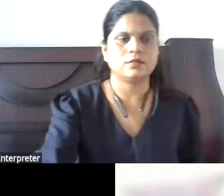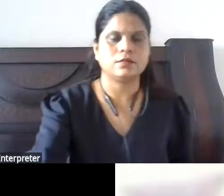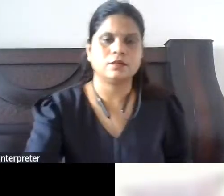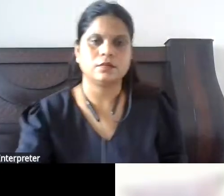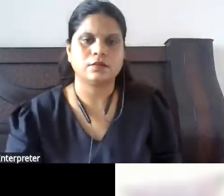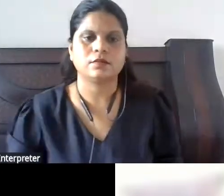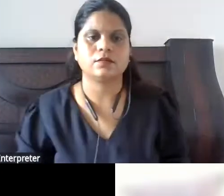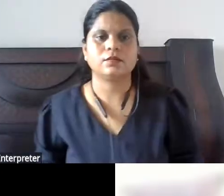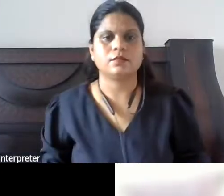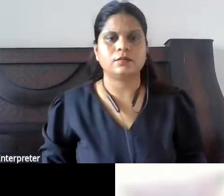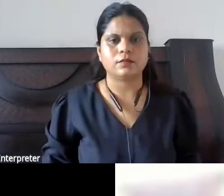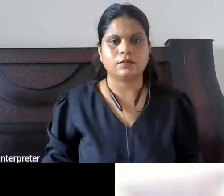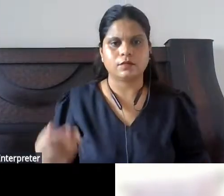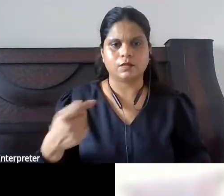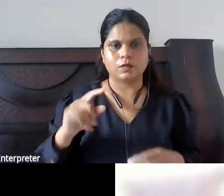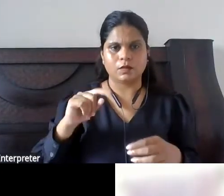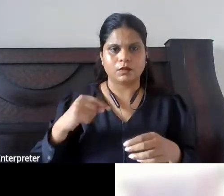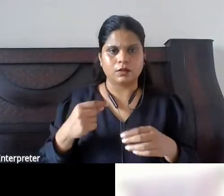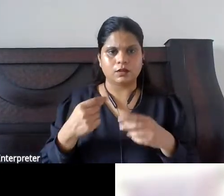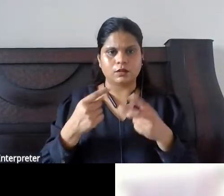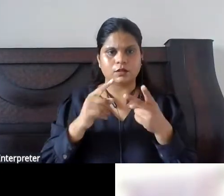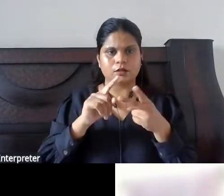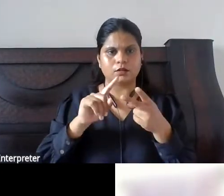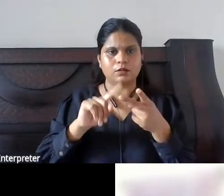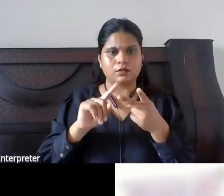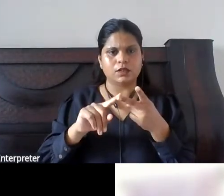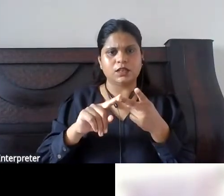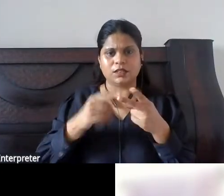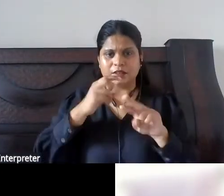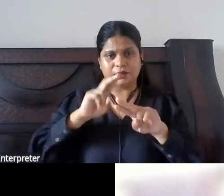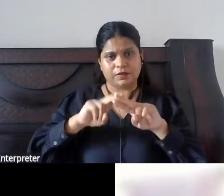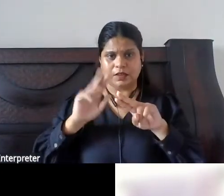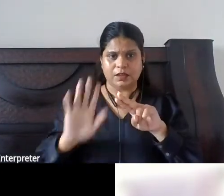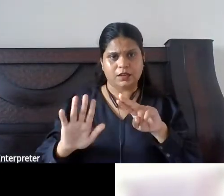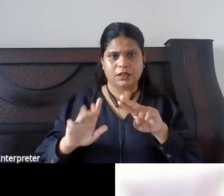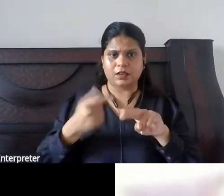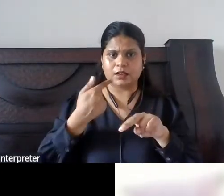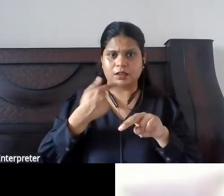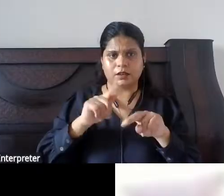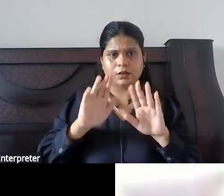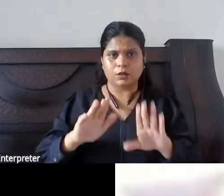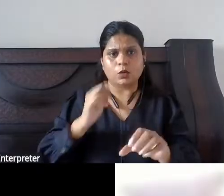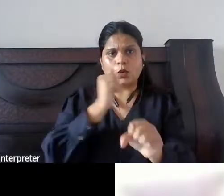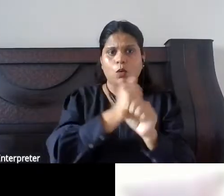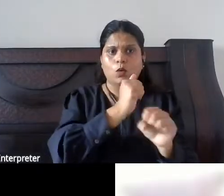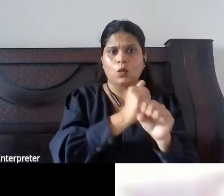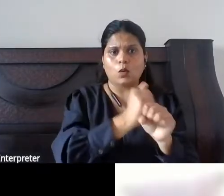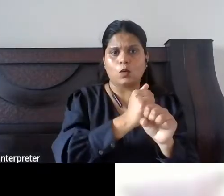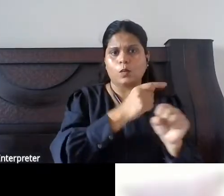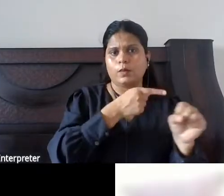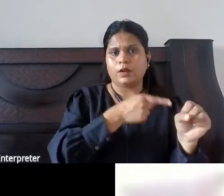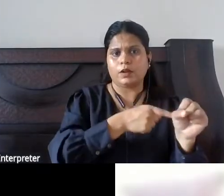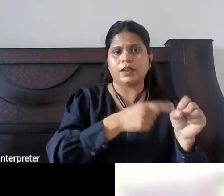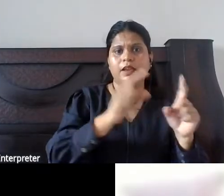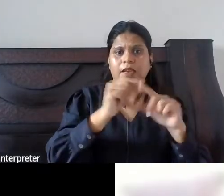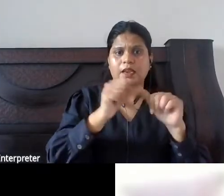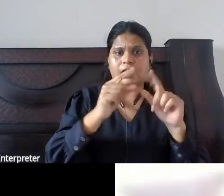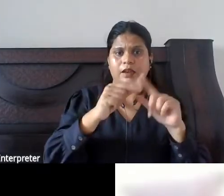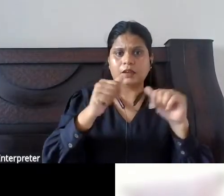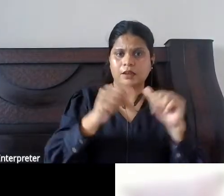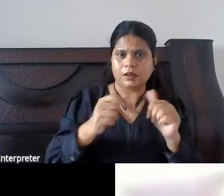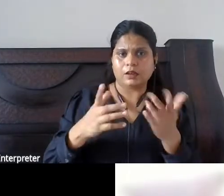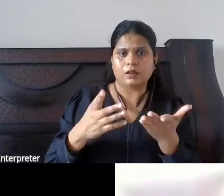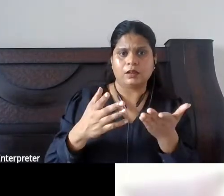if self-enumeration, blanket self-enumeration is allowed, then the government will come up with the presumption that whatever the data is coming, maybe data is being